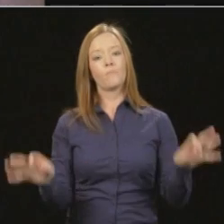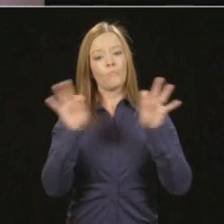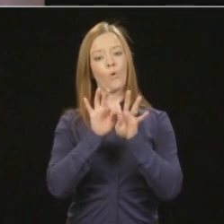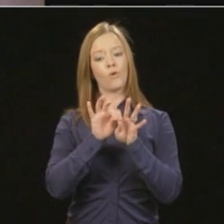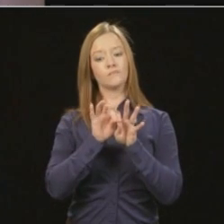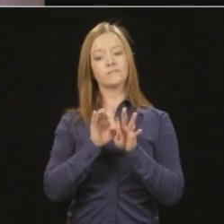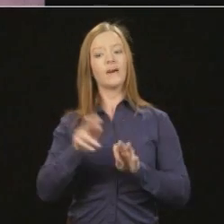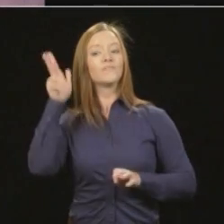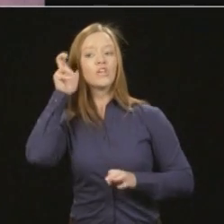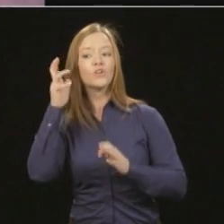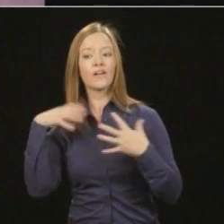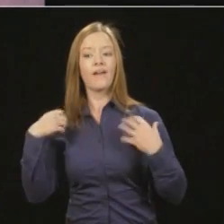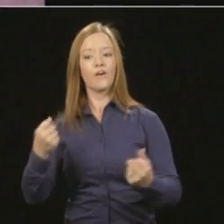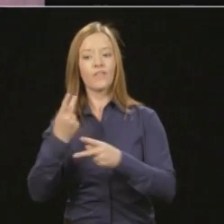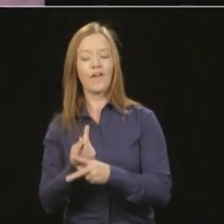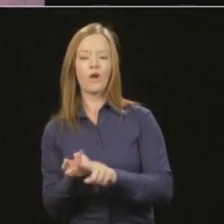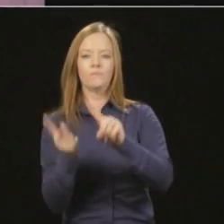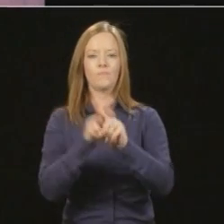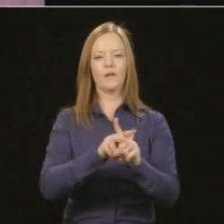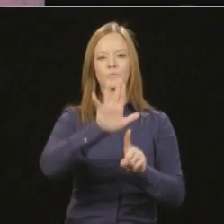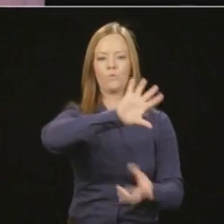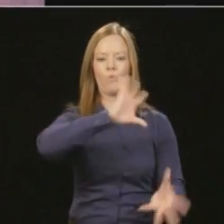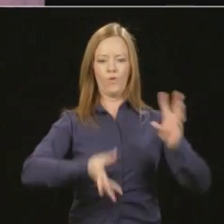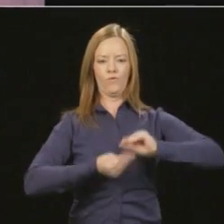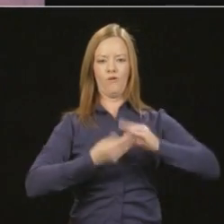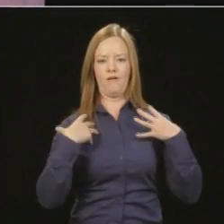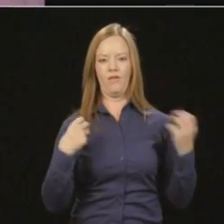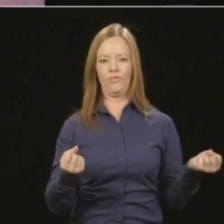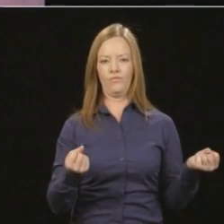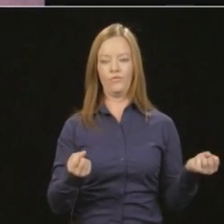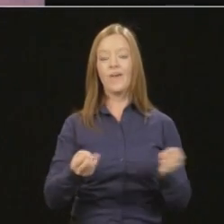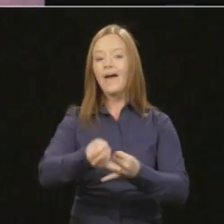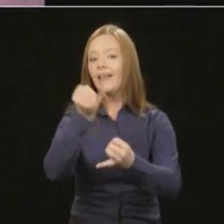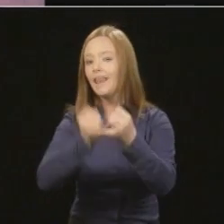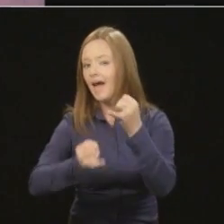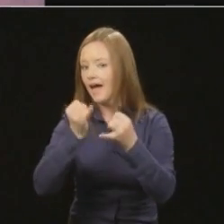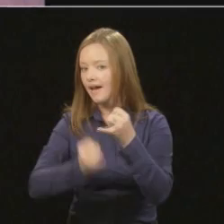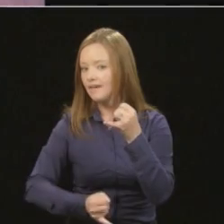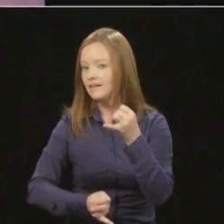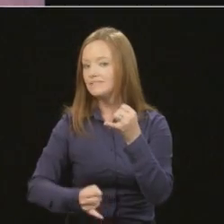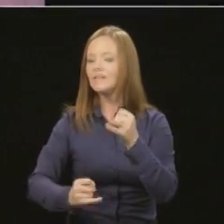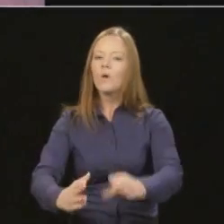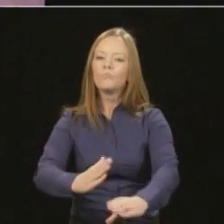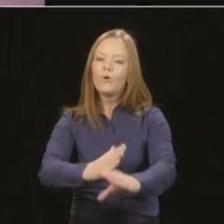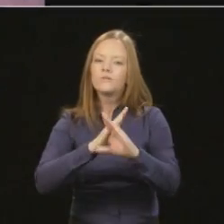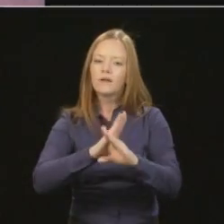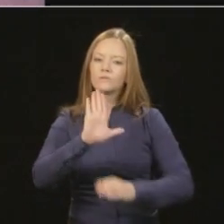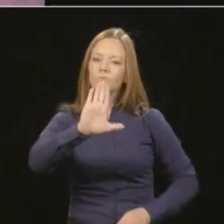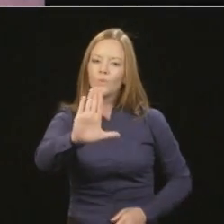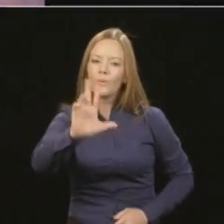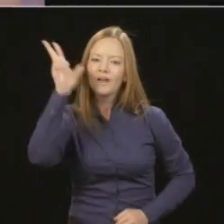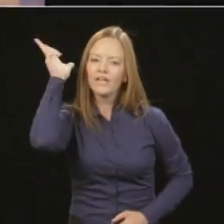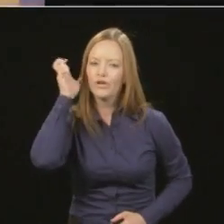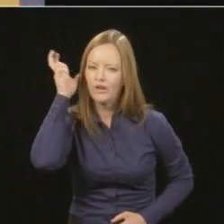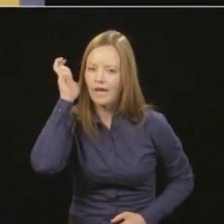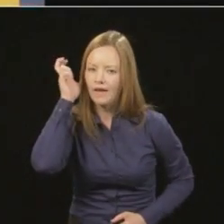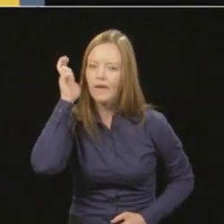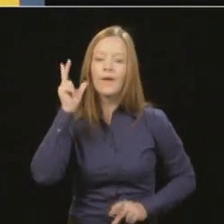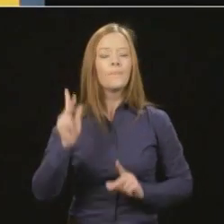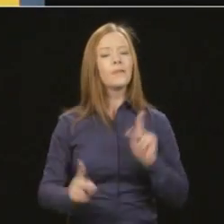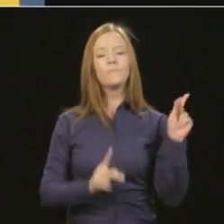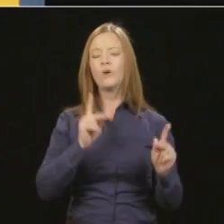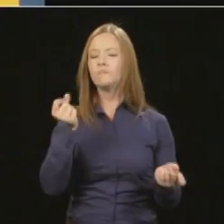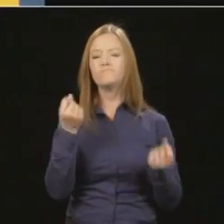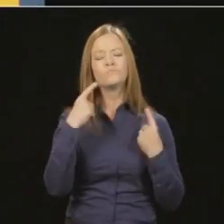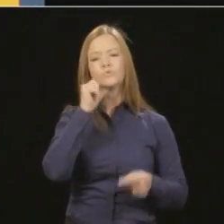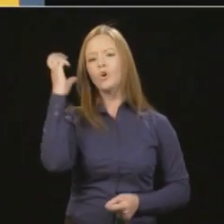health. And lastly, and this is for all of you out there watching this video right now, protect your hearing.